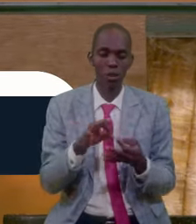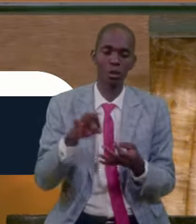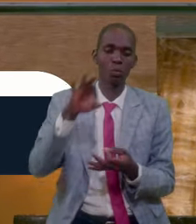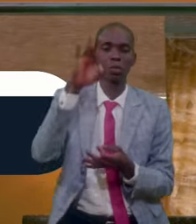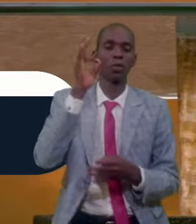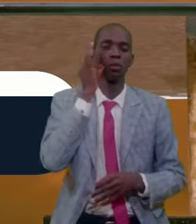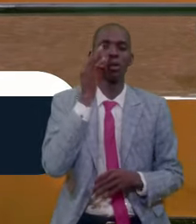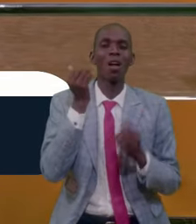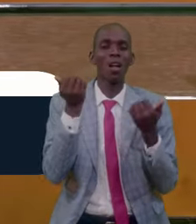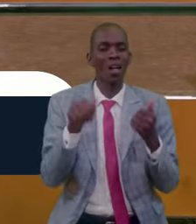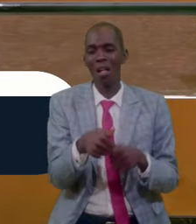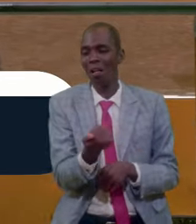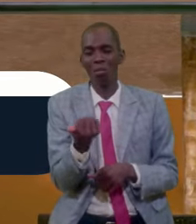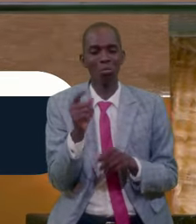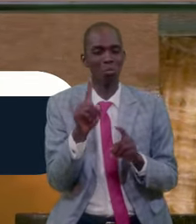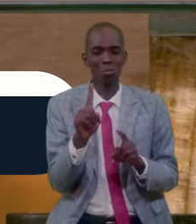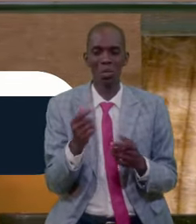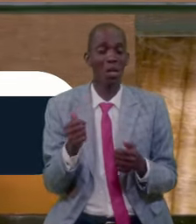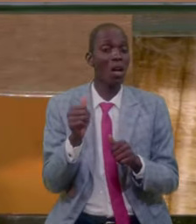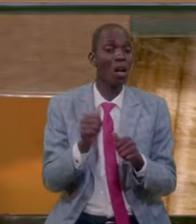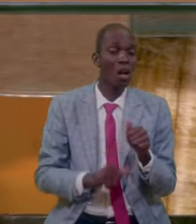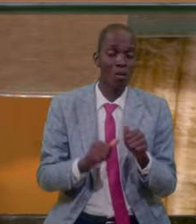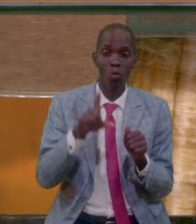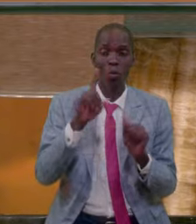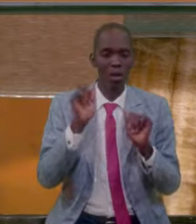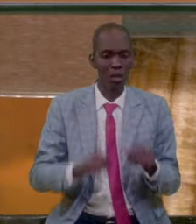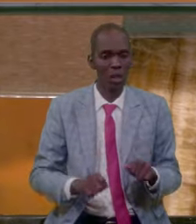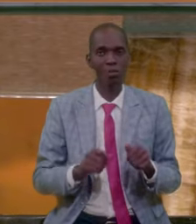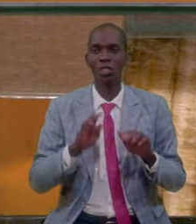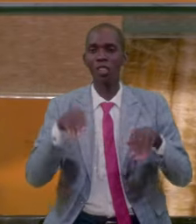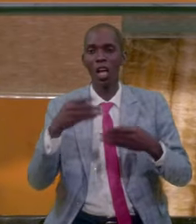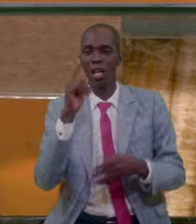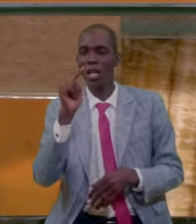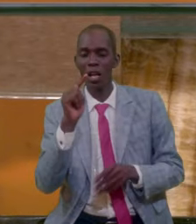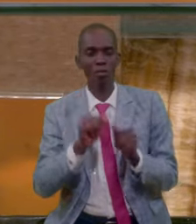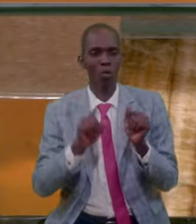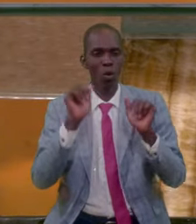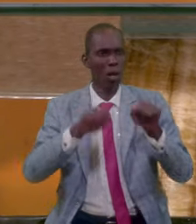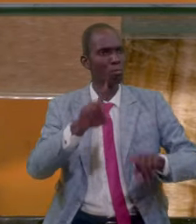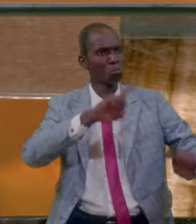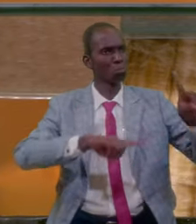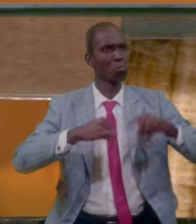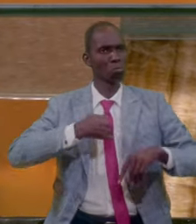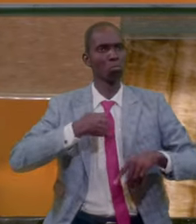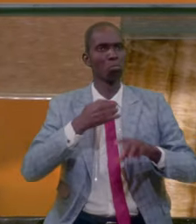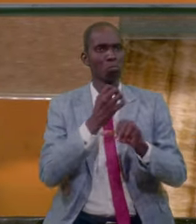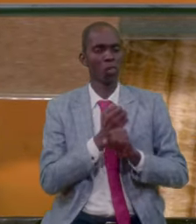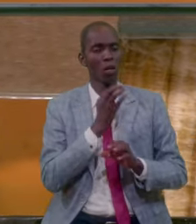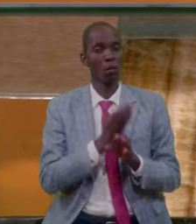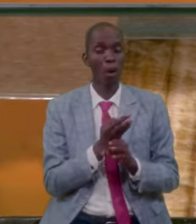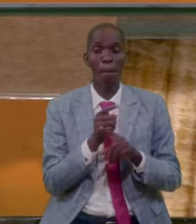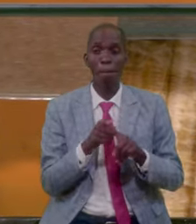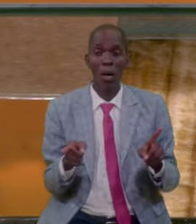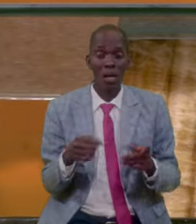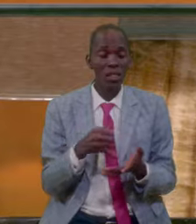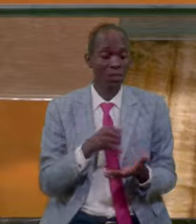Anybody can give any testimony. Anybody can shout and say, I have faith, but it is not